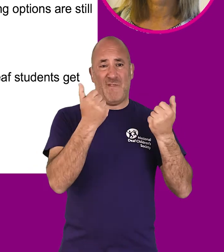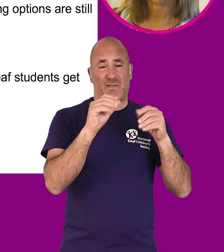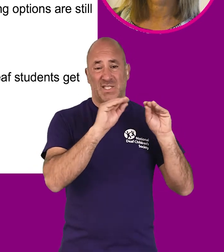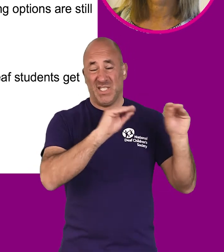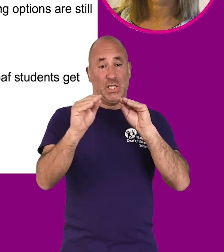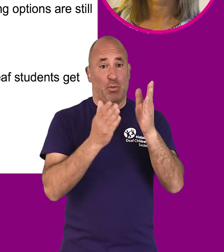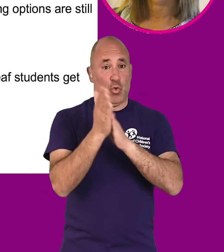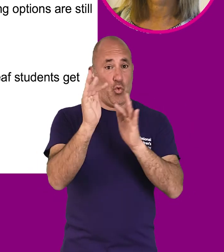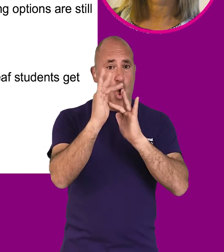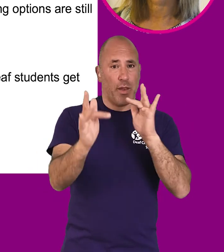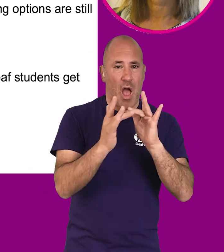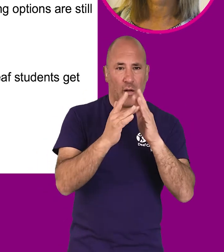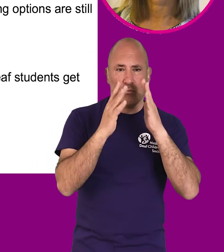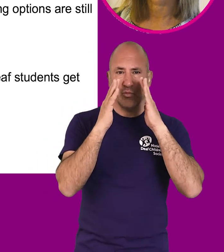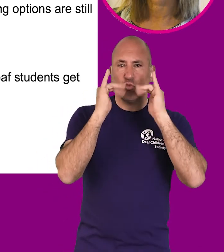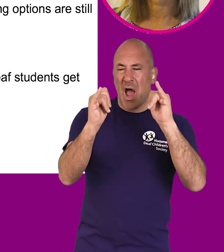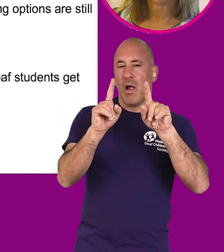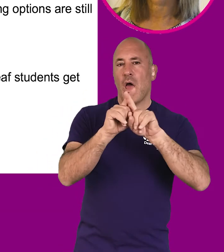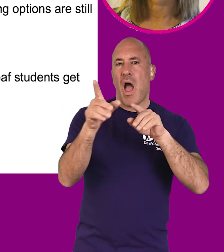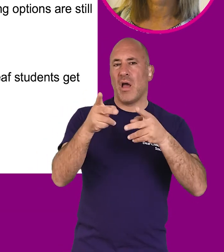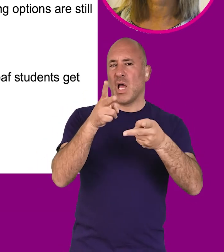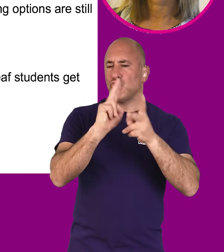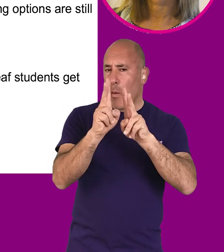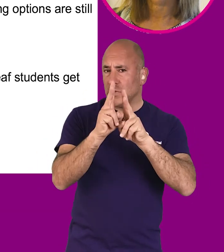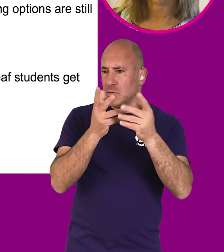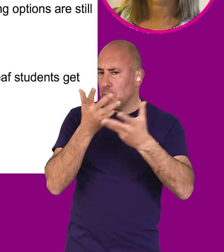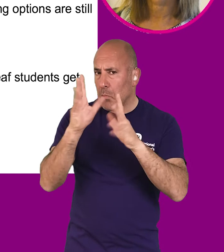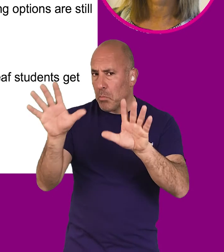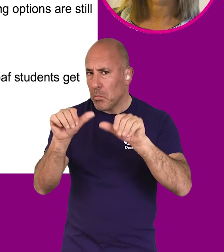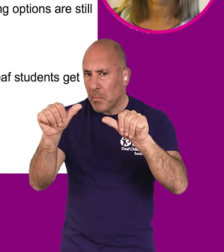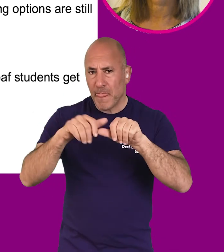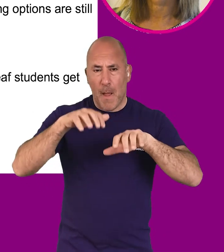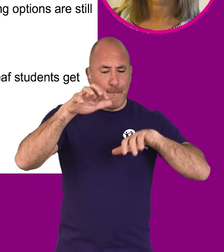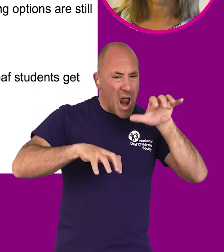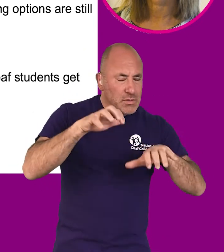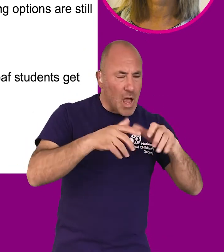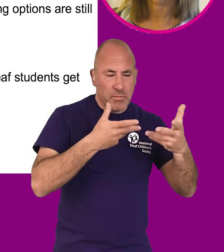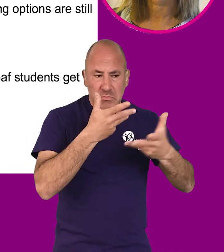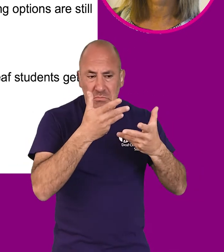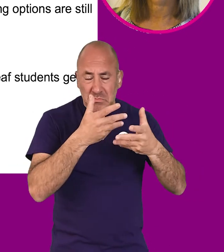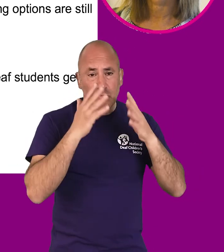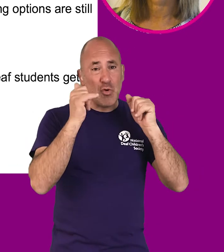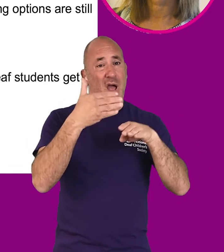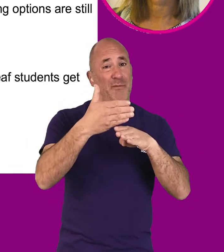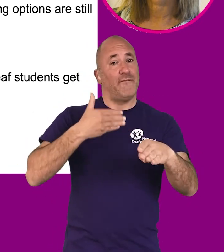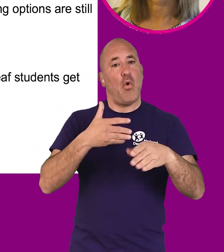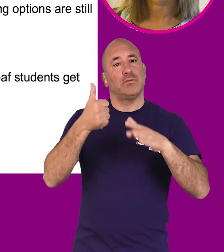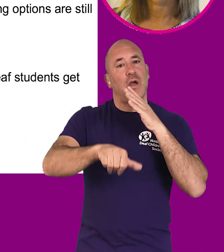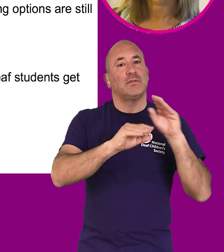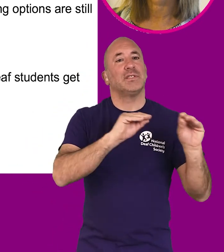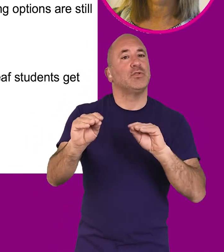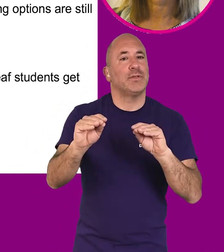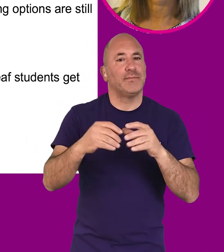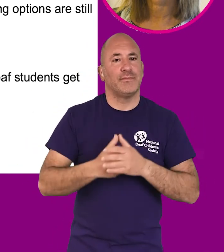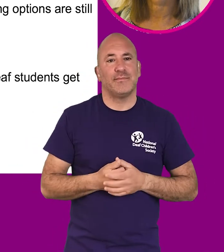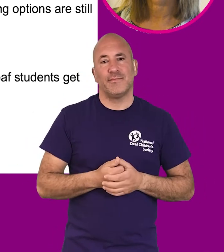And if you're setting up any kind of teaching online, it's always good to check things through with the interpreters and palantypists